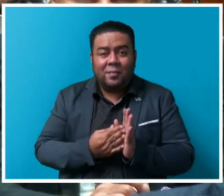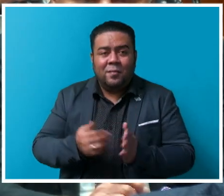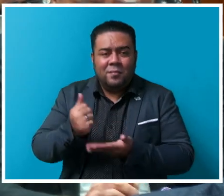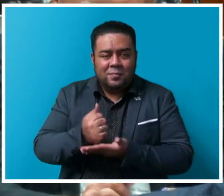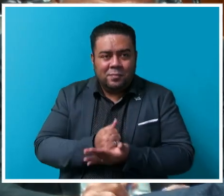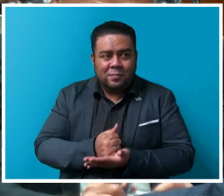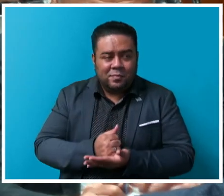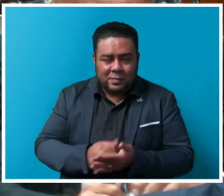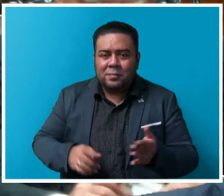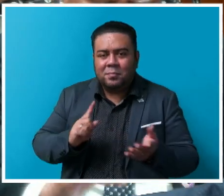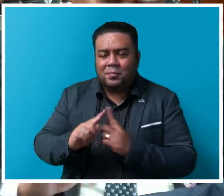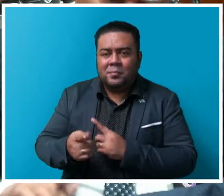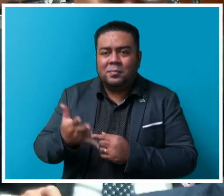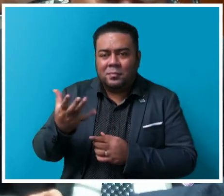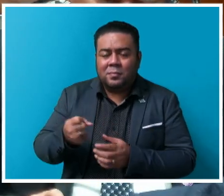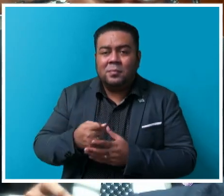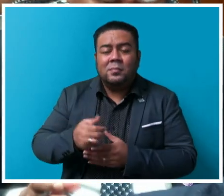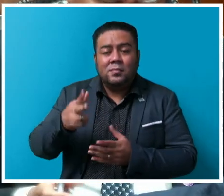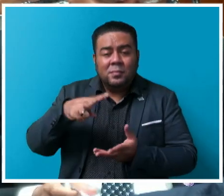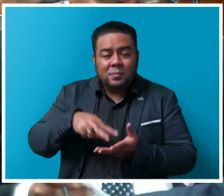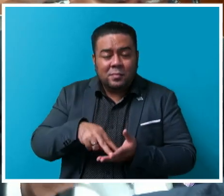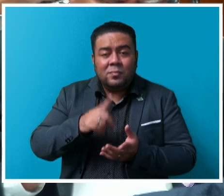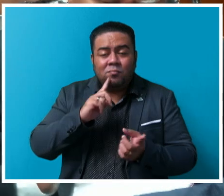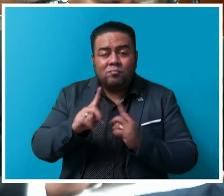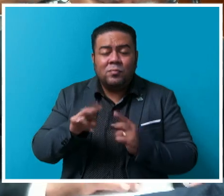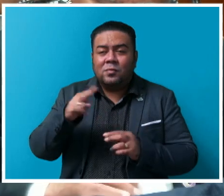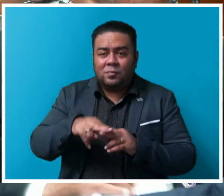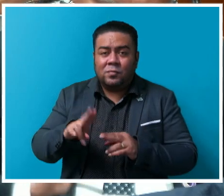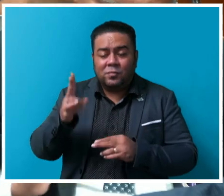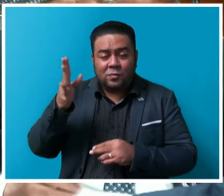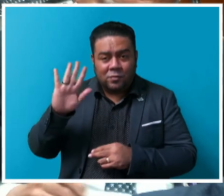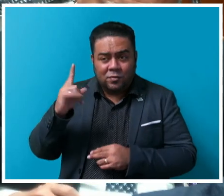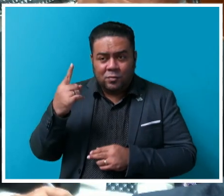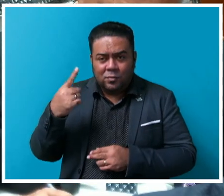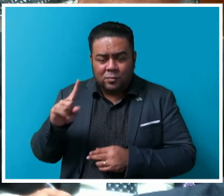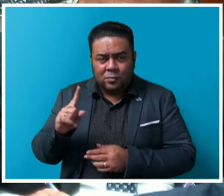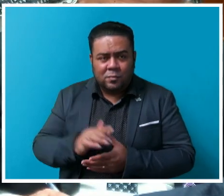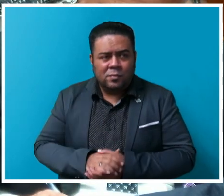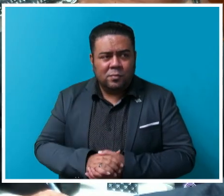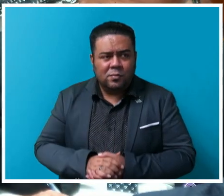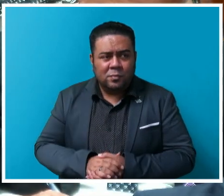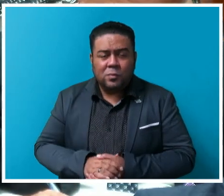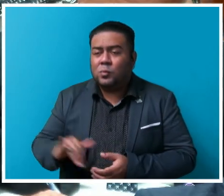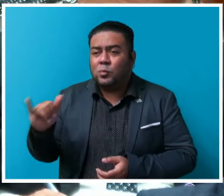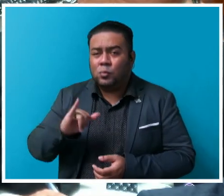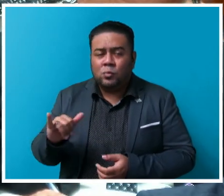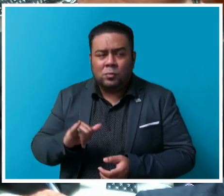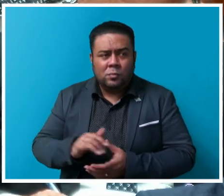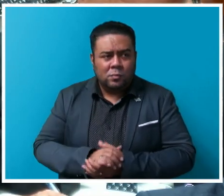passed under Standing Order 51 unanimously in the last sitting, which is a case in